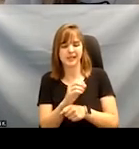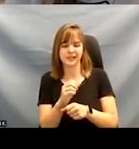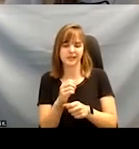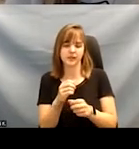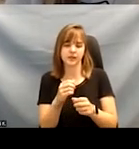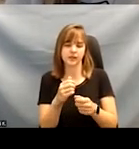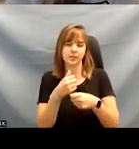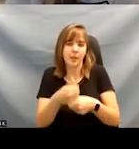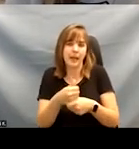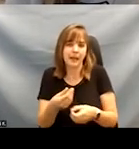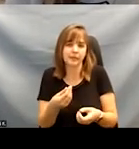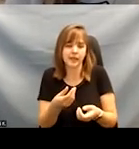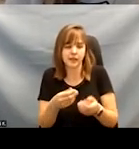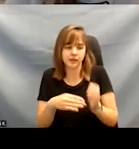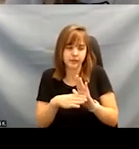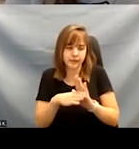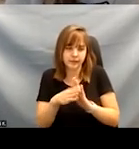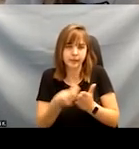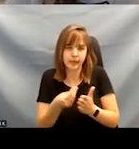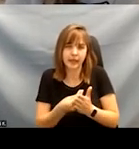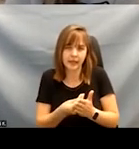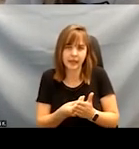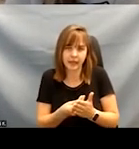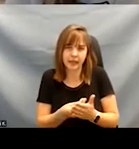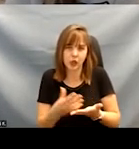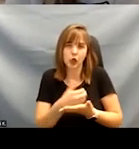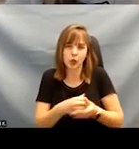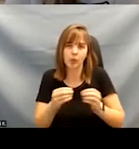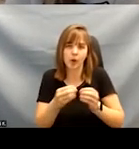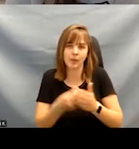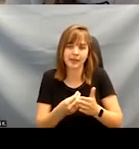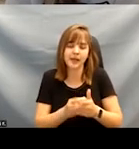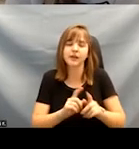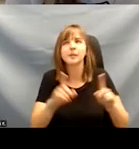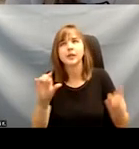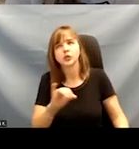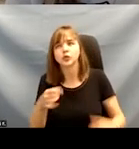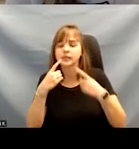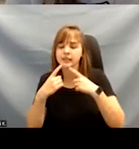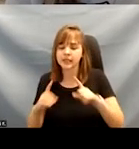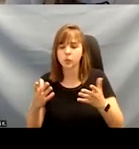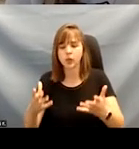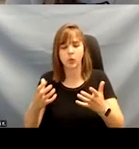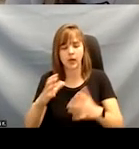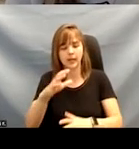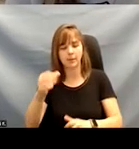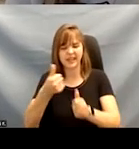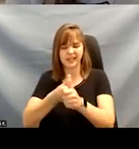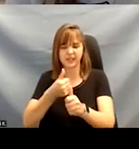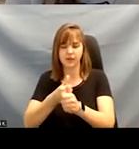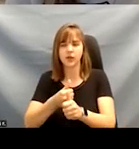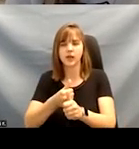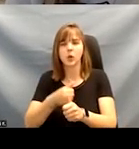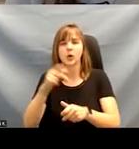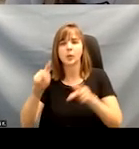of success. But on the more like human side, you know, we want to build a company that's very well liked